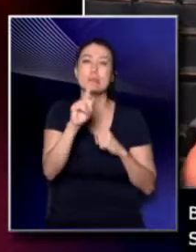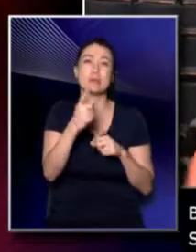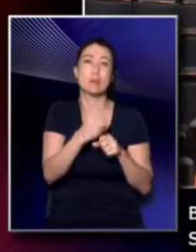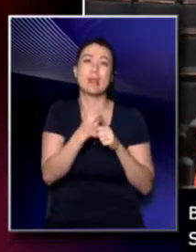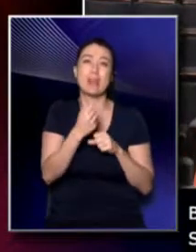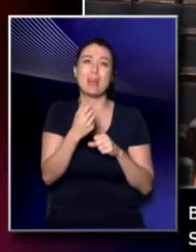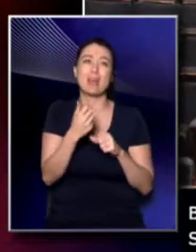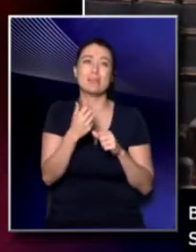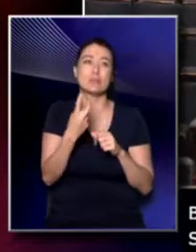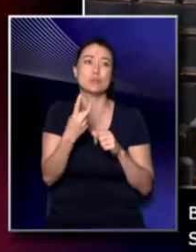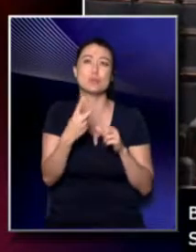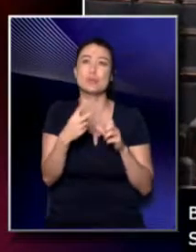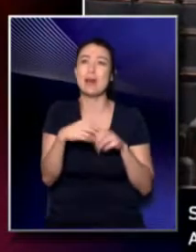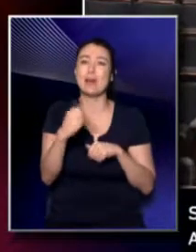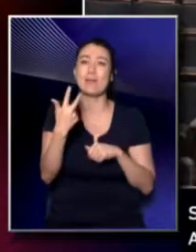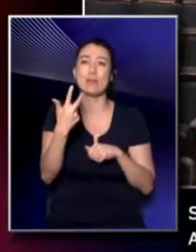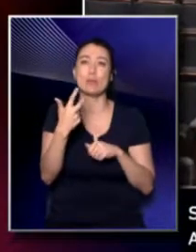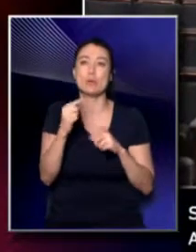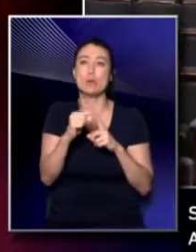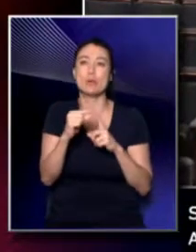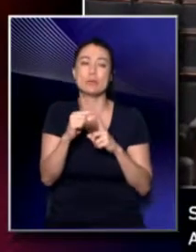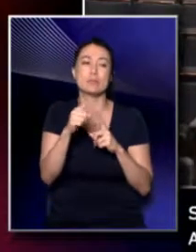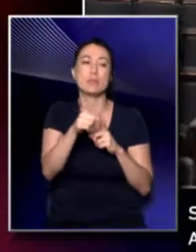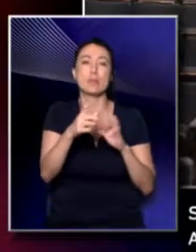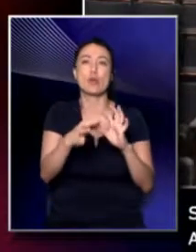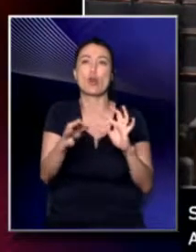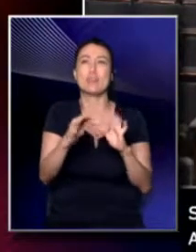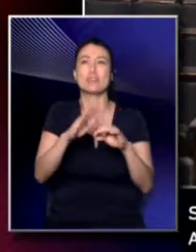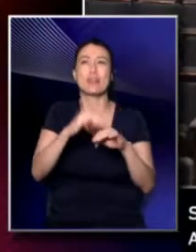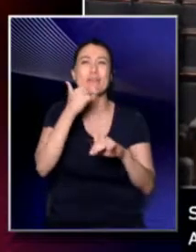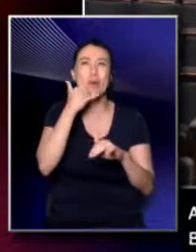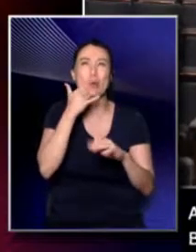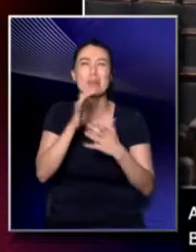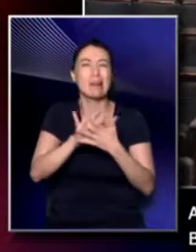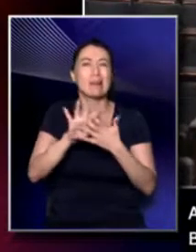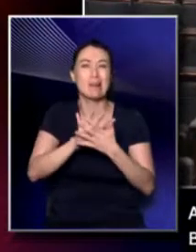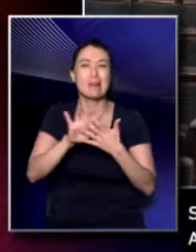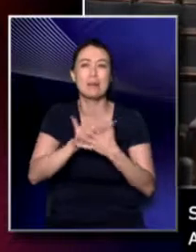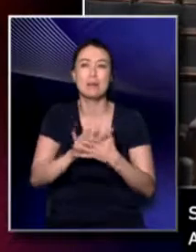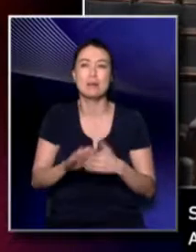every 3 words. So, any other questions?